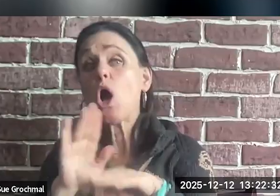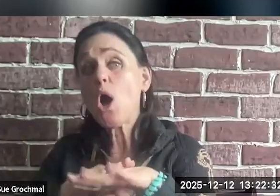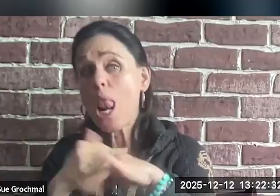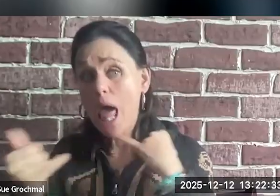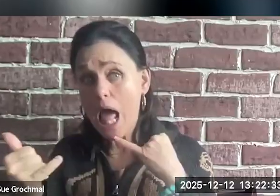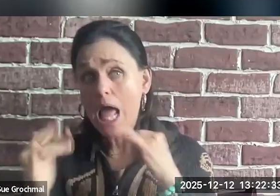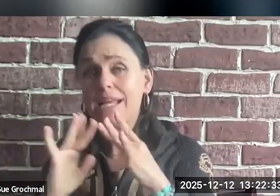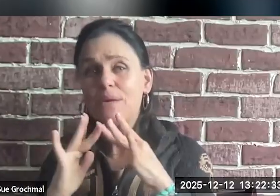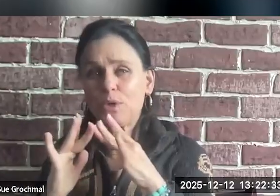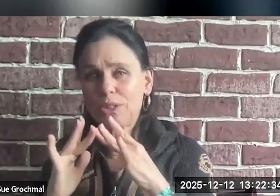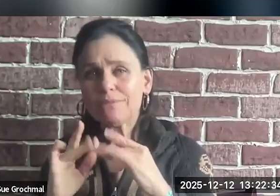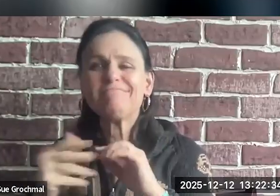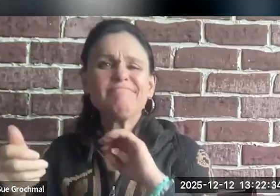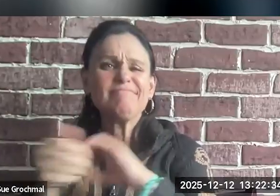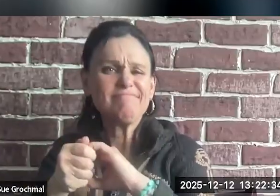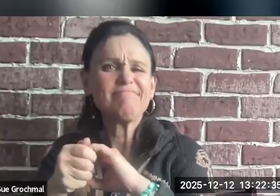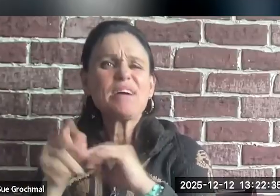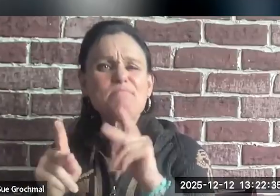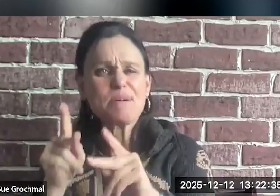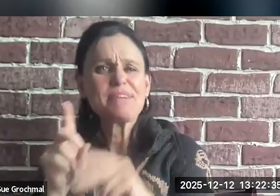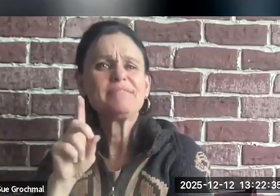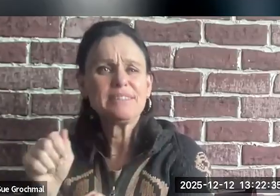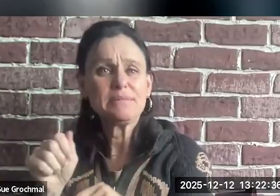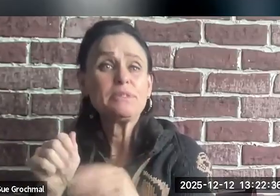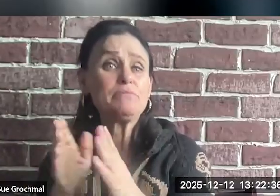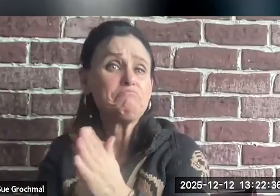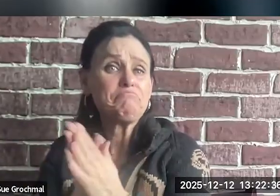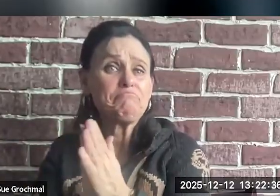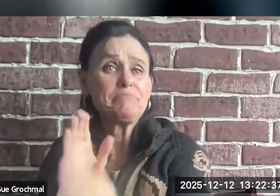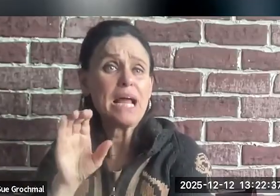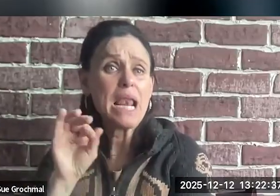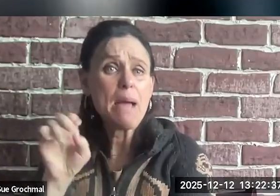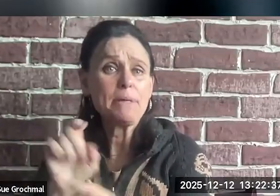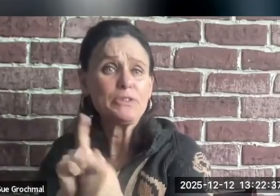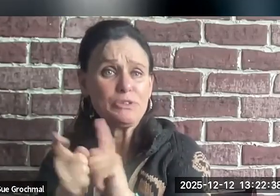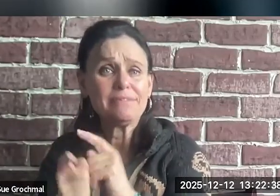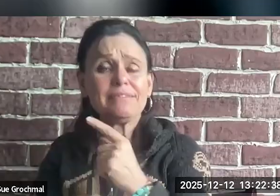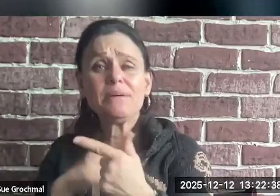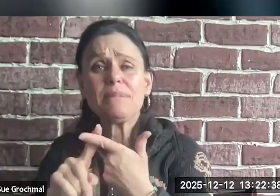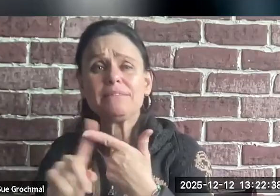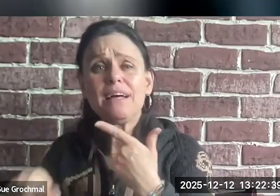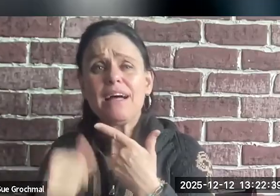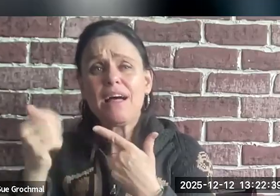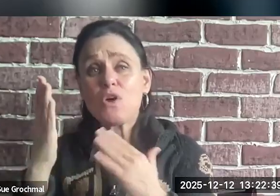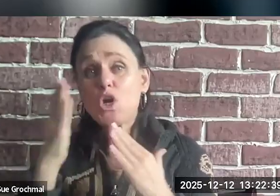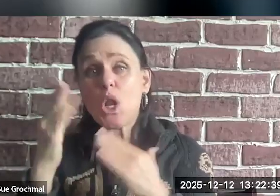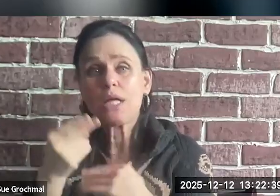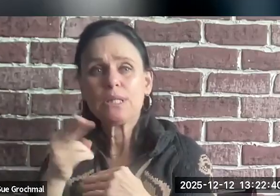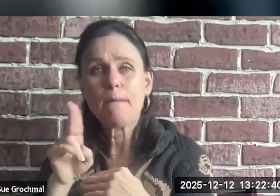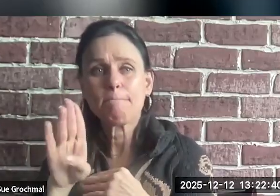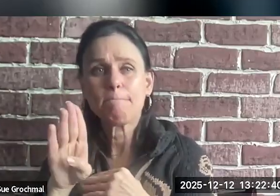network, which connects people with disabilities interested in climate change, and another a knowledge hub,